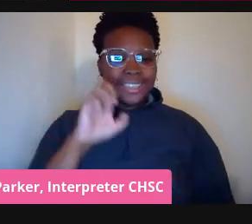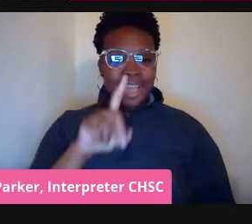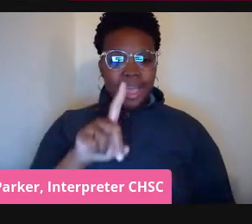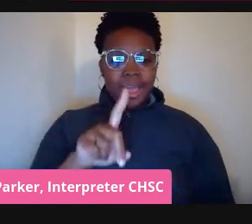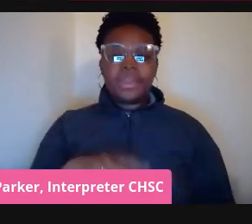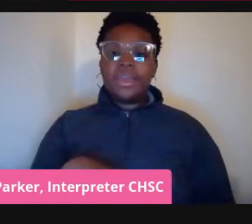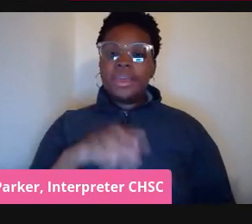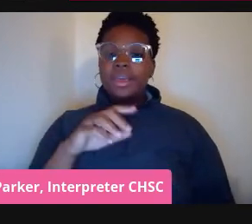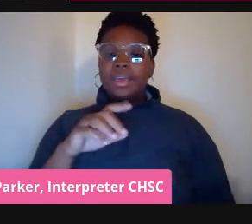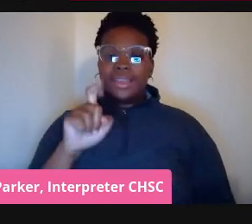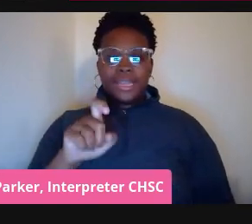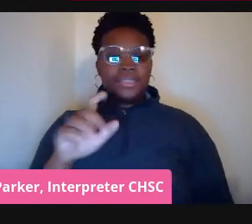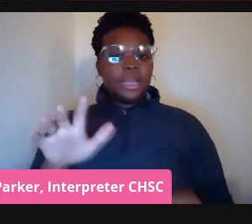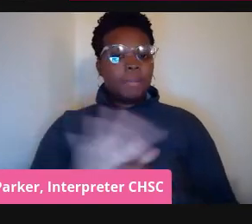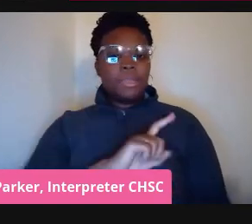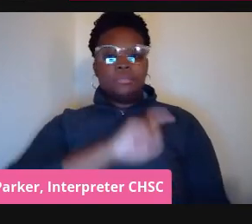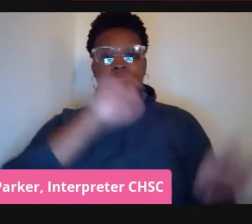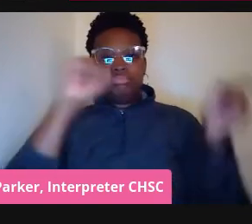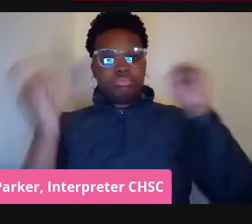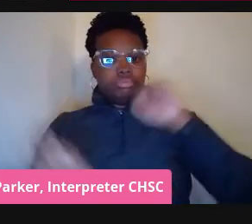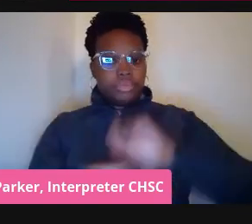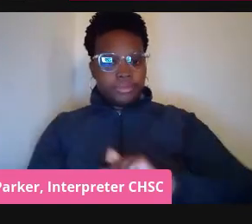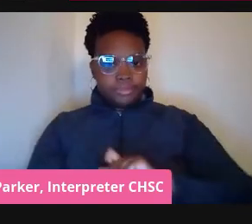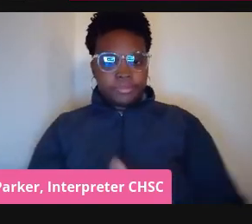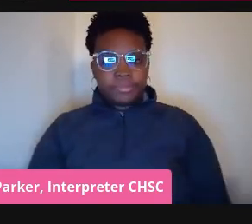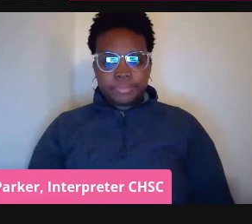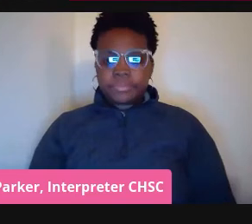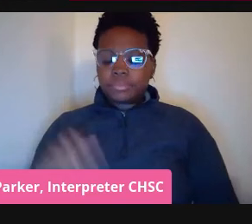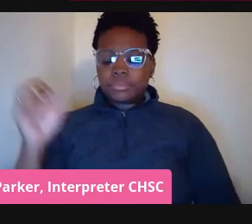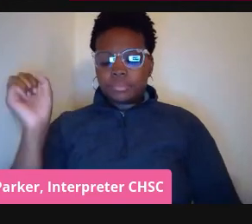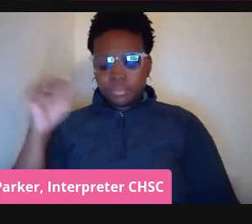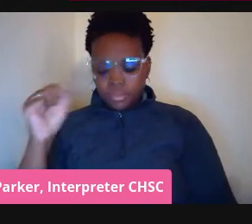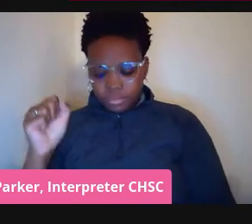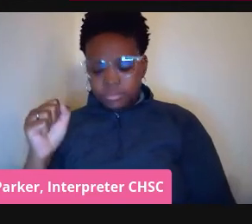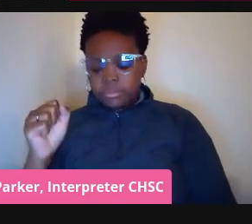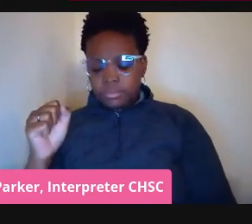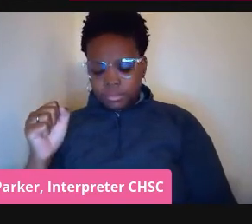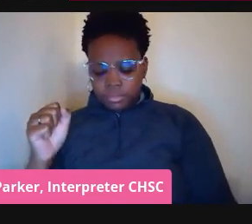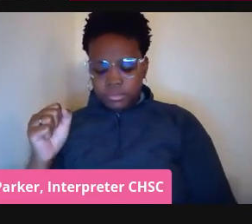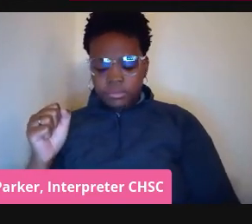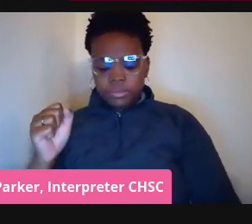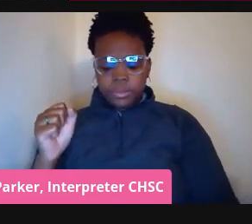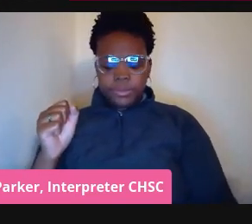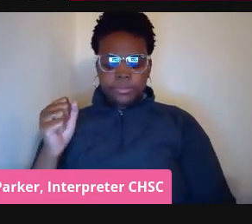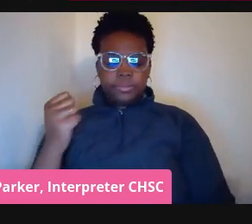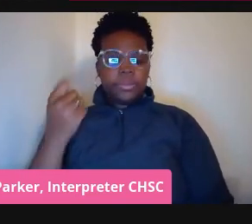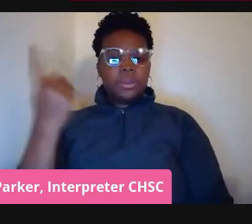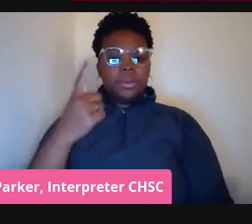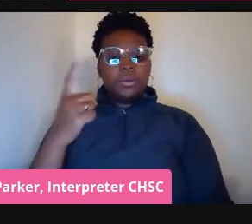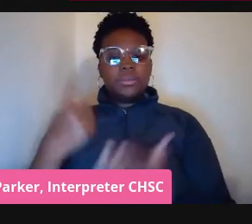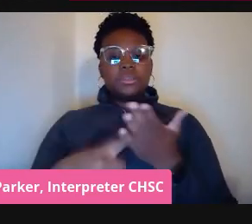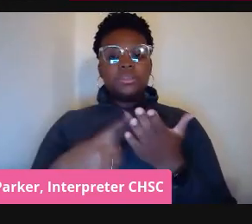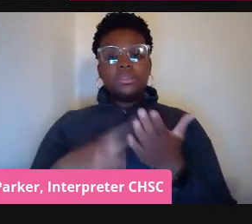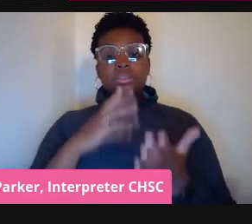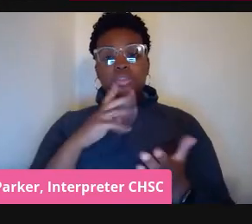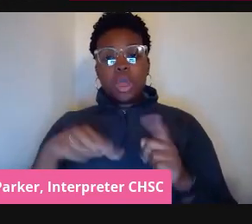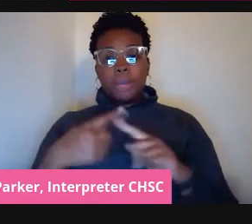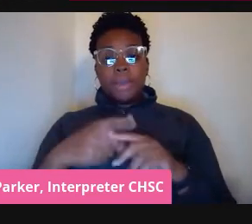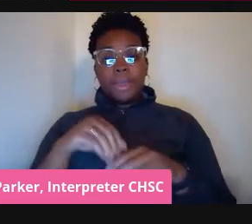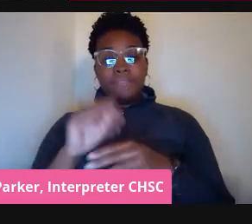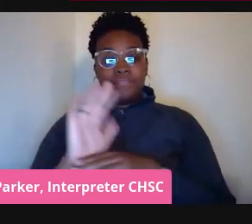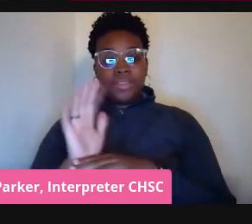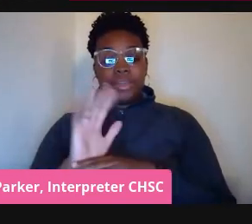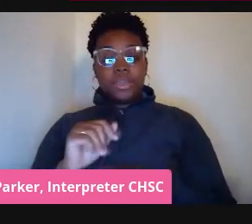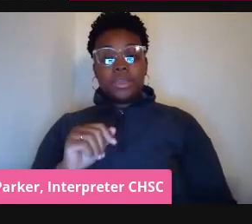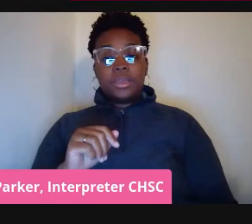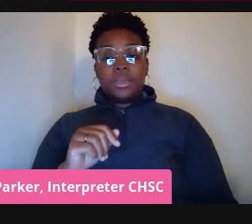revamp. Absolutely. This is actually something that we talk about in the film as well, and that I also talk about as a brand ambassador for Fibroid